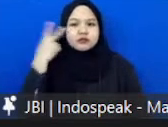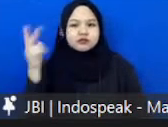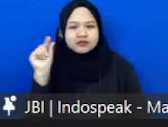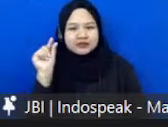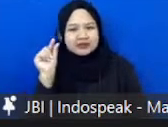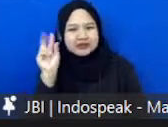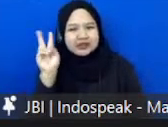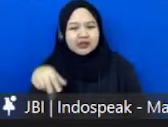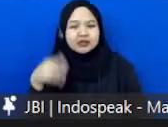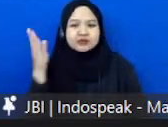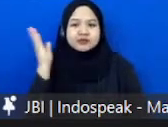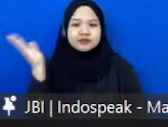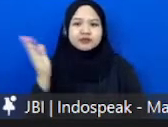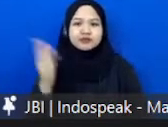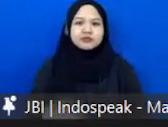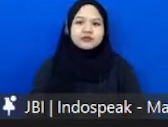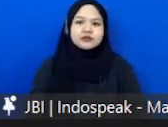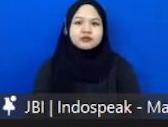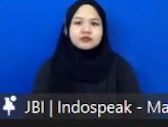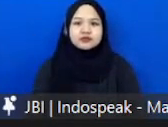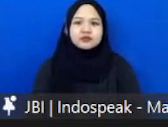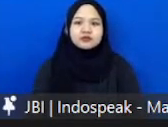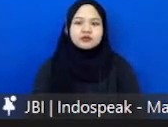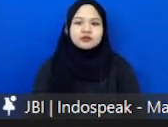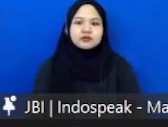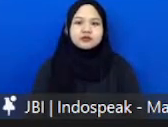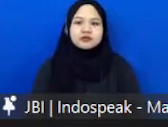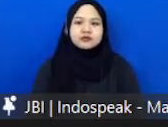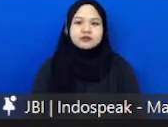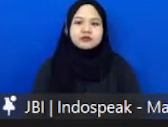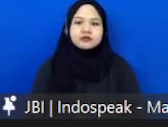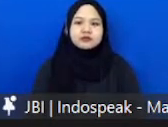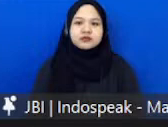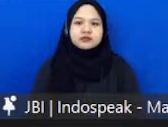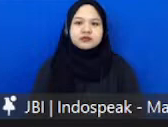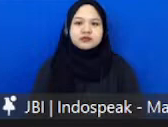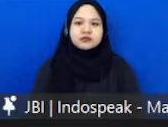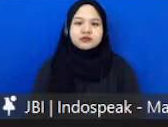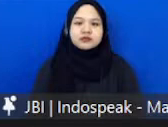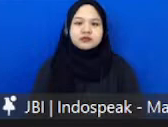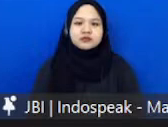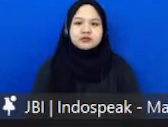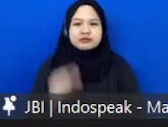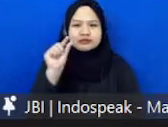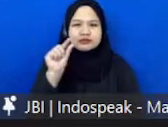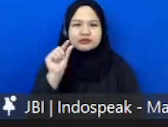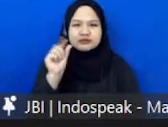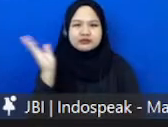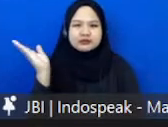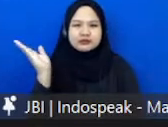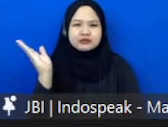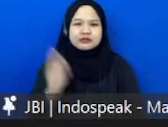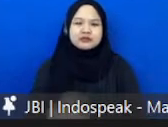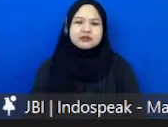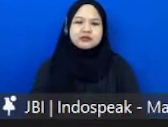if that's possible. Okay, just a few seconds. Just a few seconds.